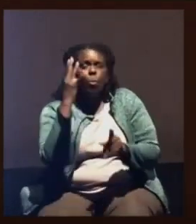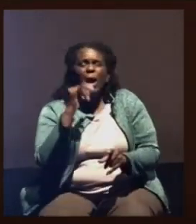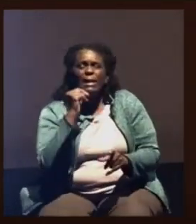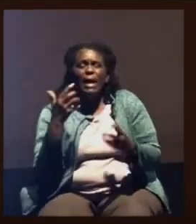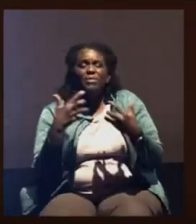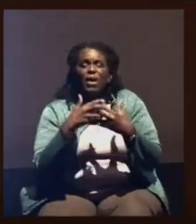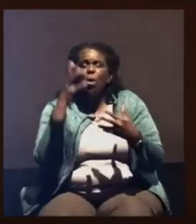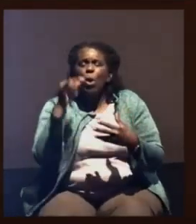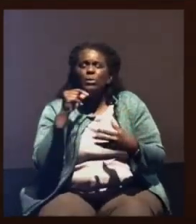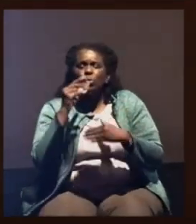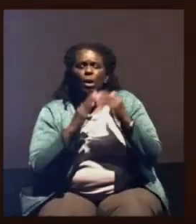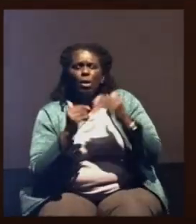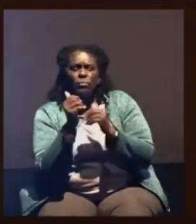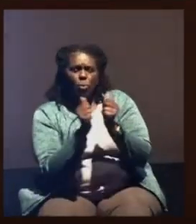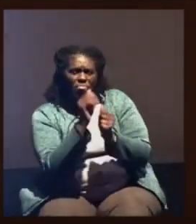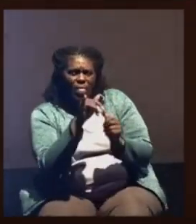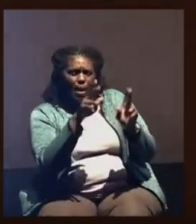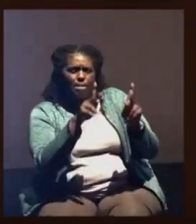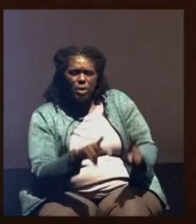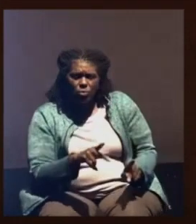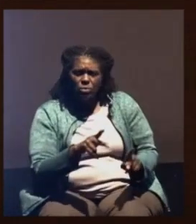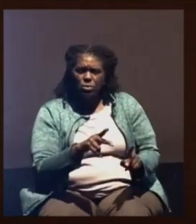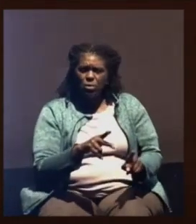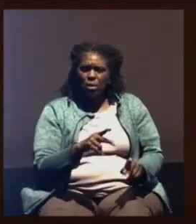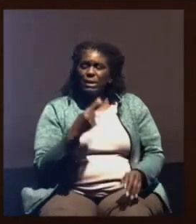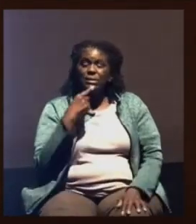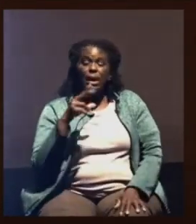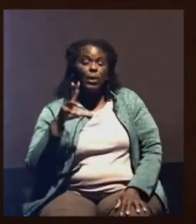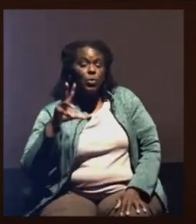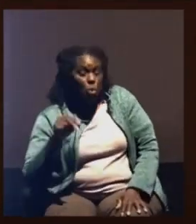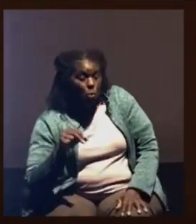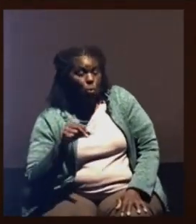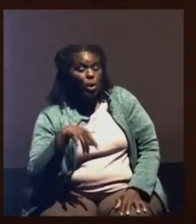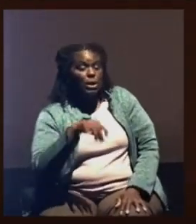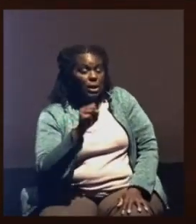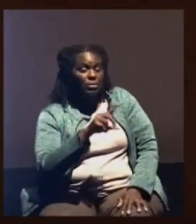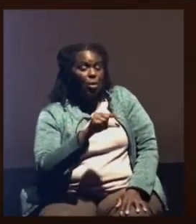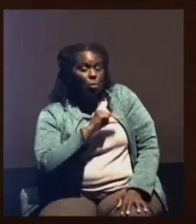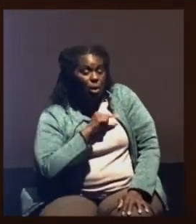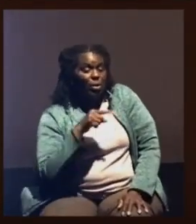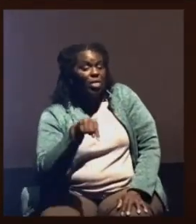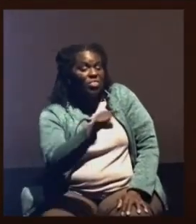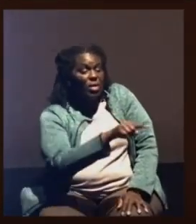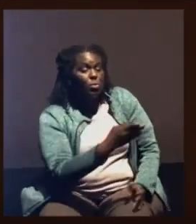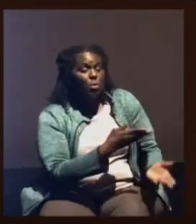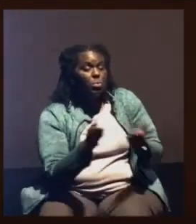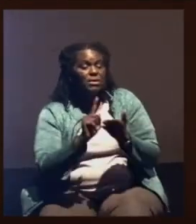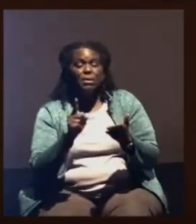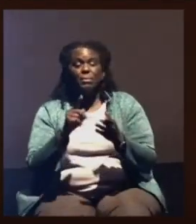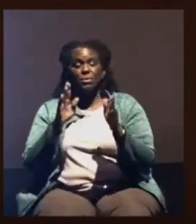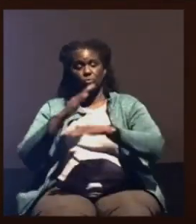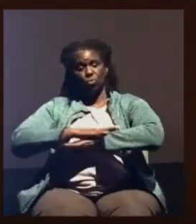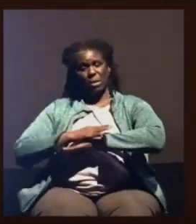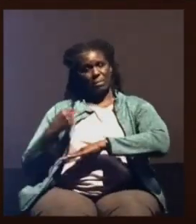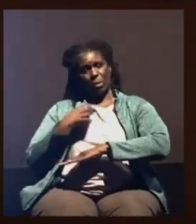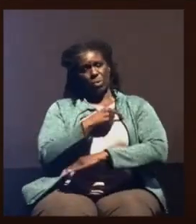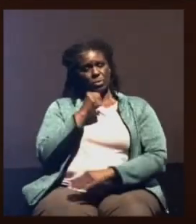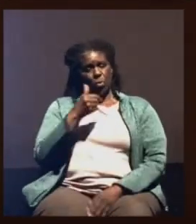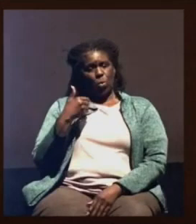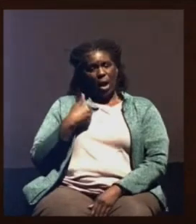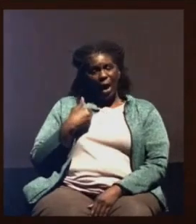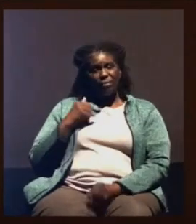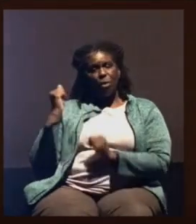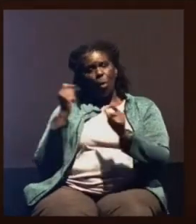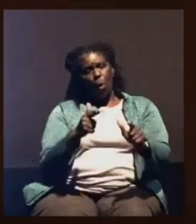Why are you not comfortable? Lean in and say, no, they're qualified. They're gonna bring something to the table that we don't all bring. We